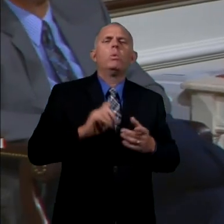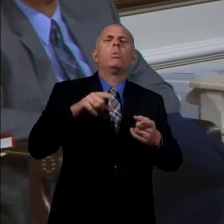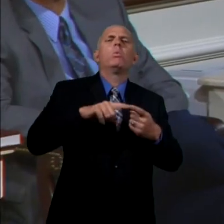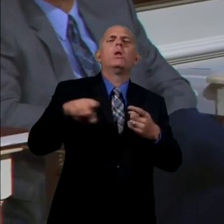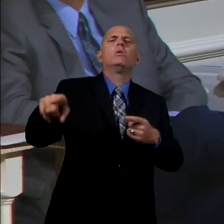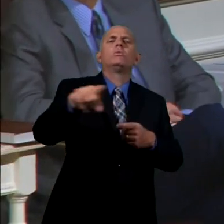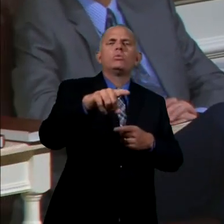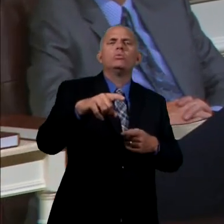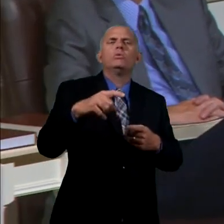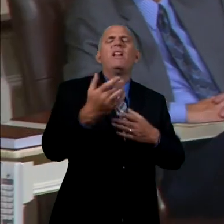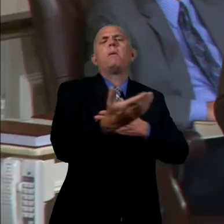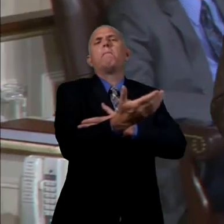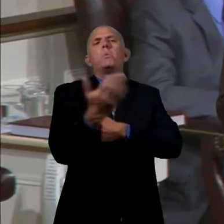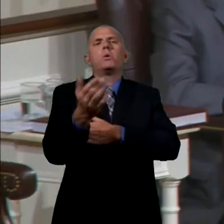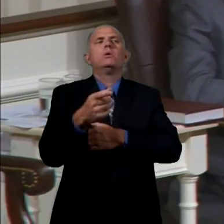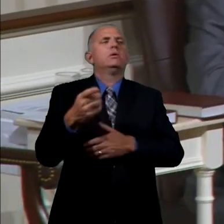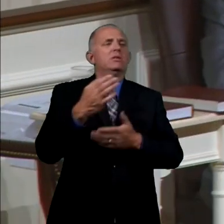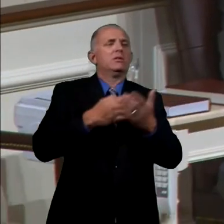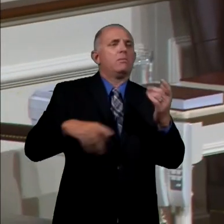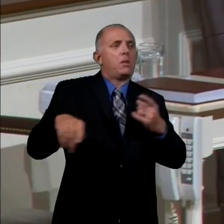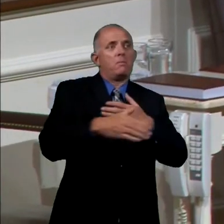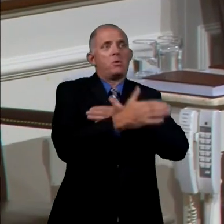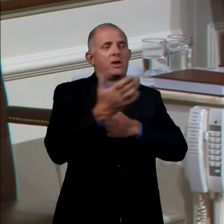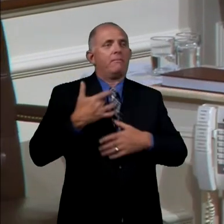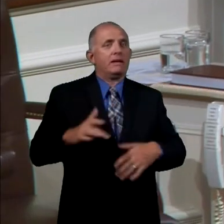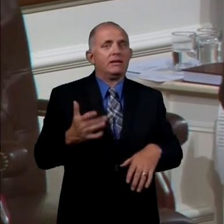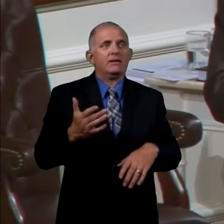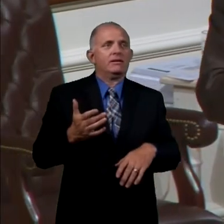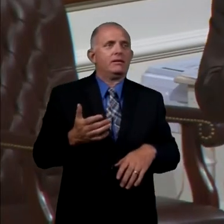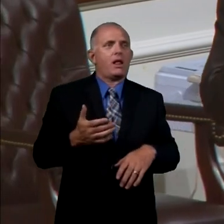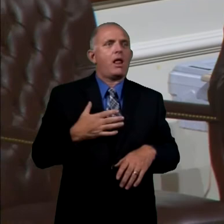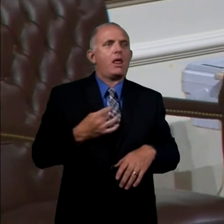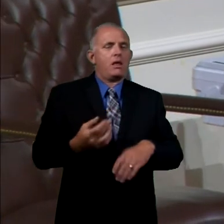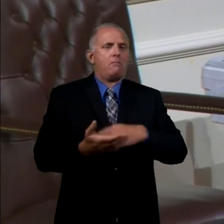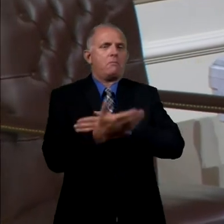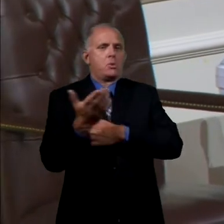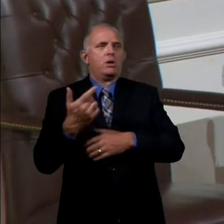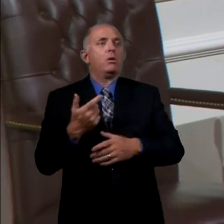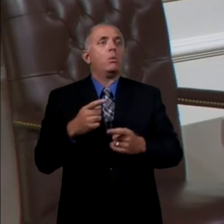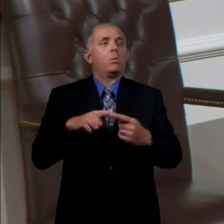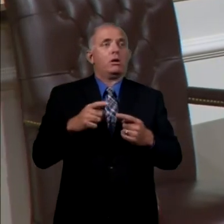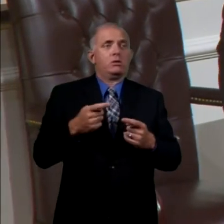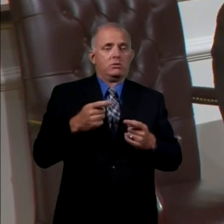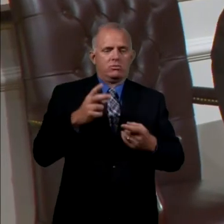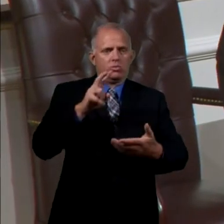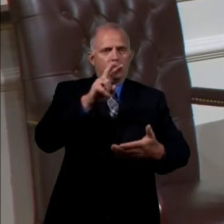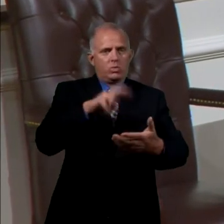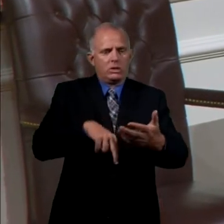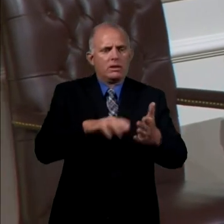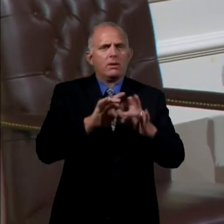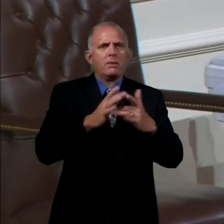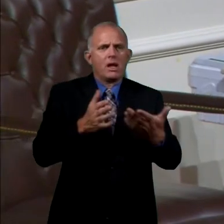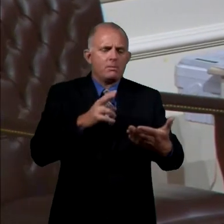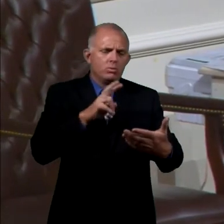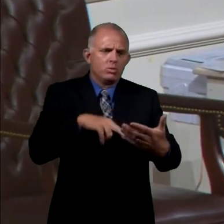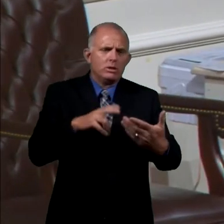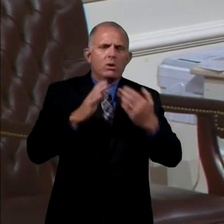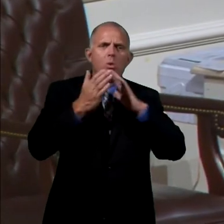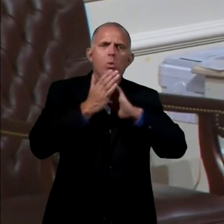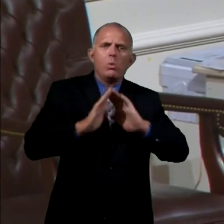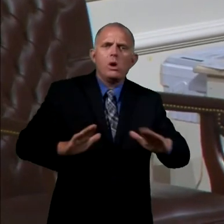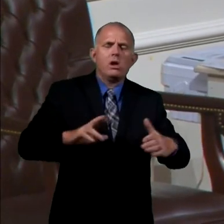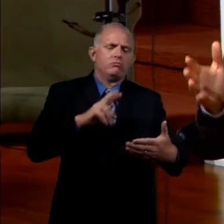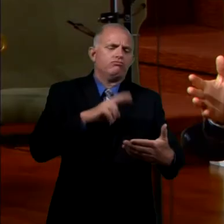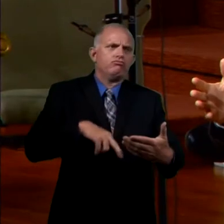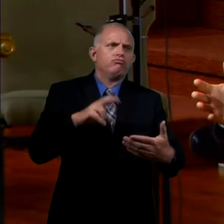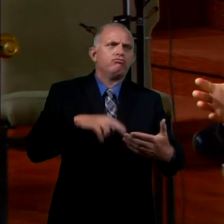the morning. Some people aren't morning people. I like to do it in the morning. But when's the last time you just read your Bible quietly and just said, you know what, God,